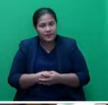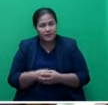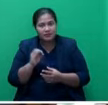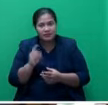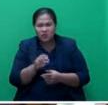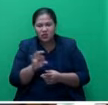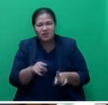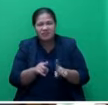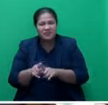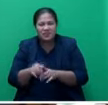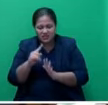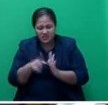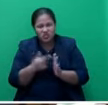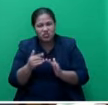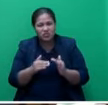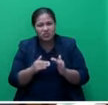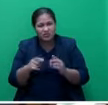be interfered with.